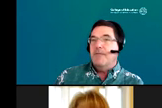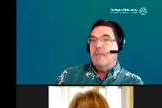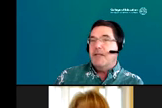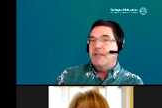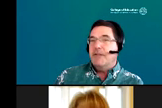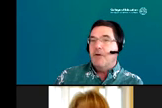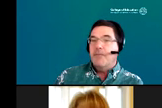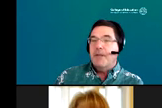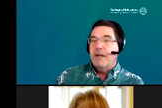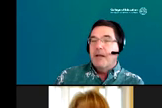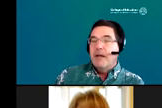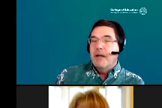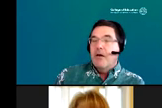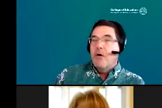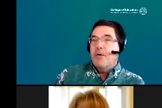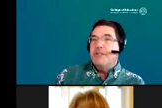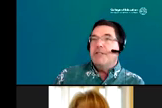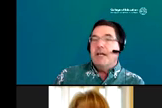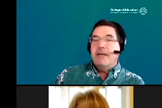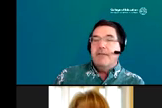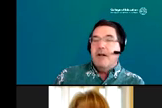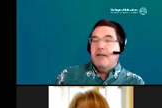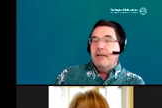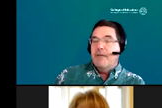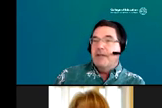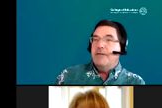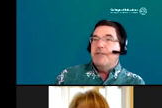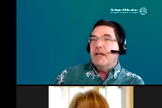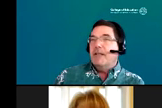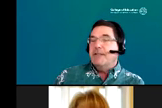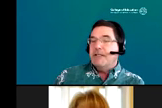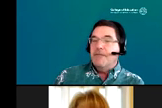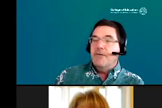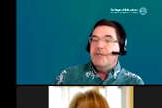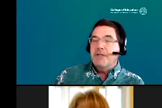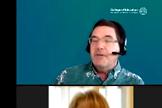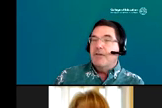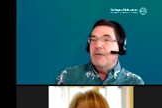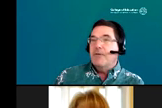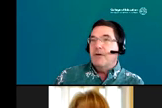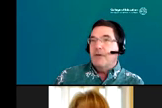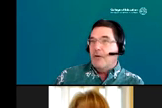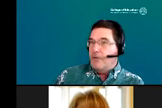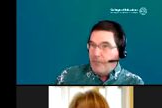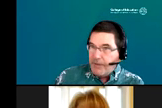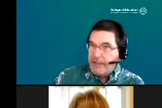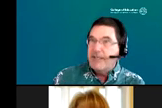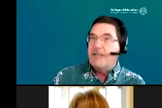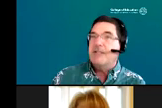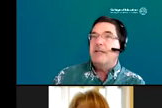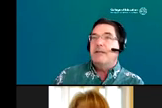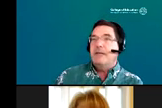of information. So always just check the volunteer checklist. That's the first thing you can do. Are you in